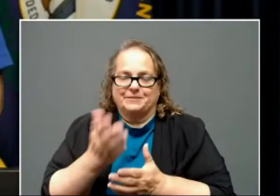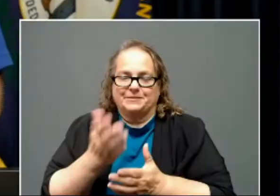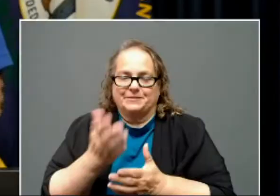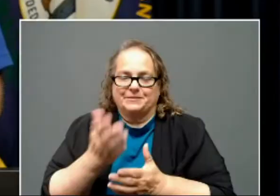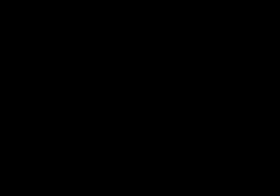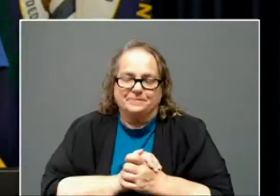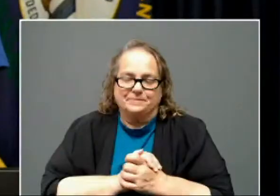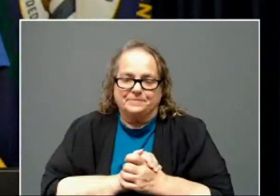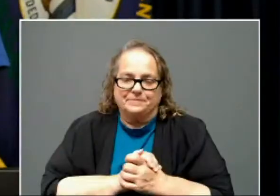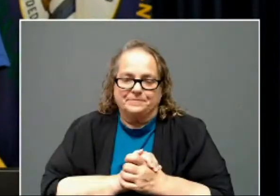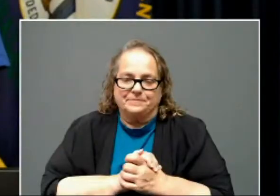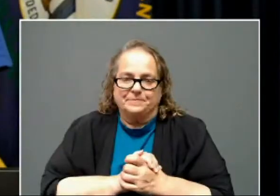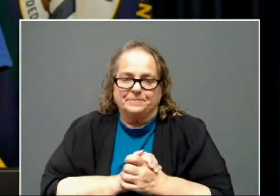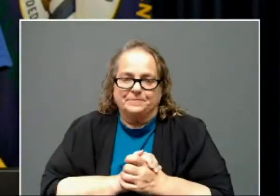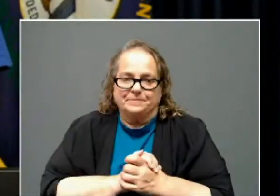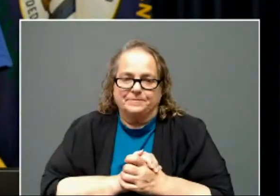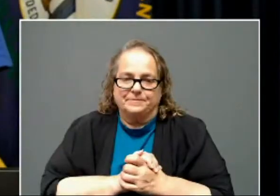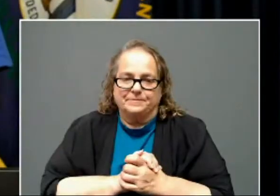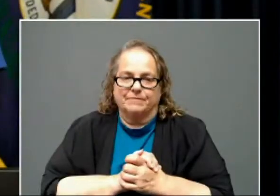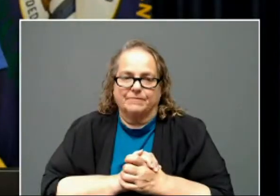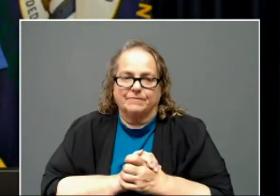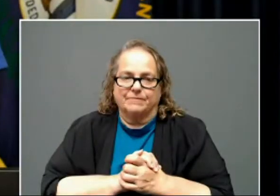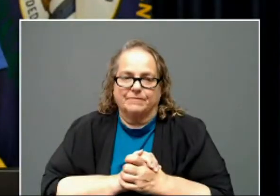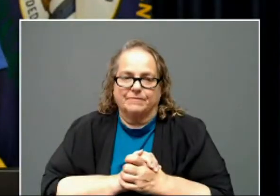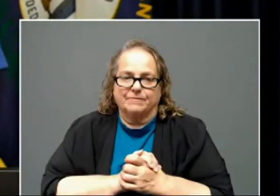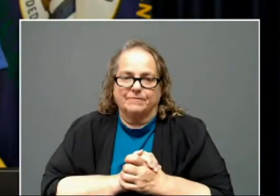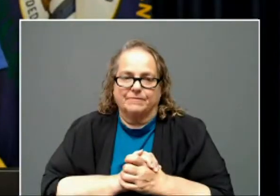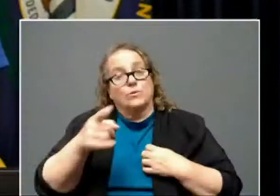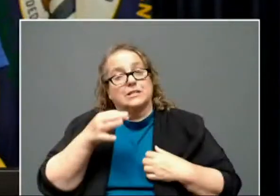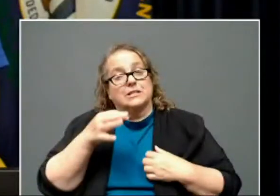I wondered, hi, Governor, if you could explain the shift,